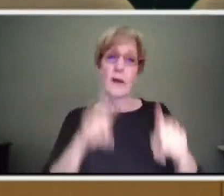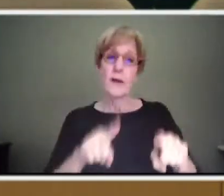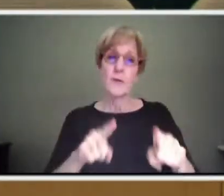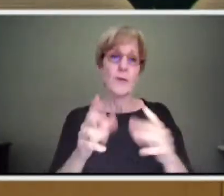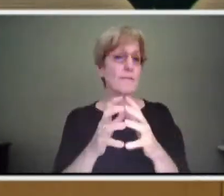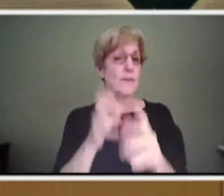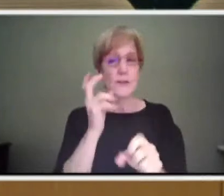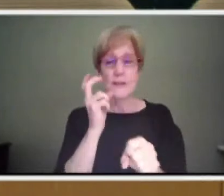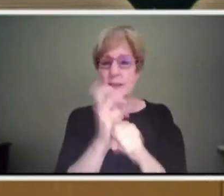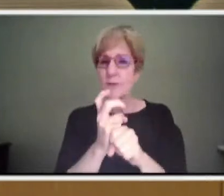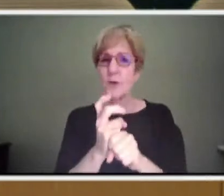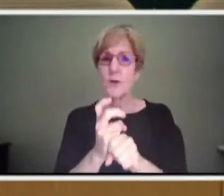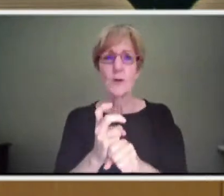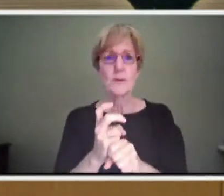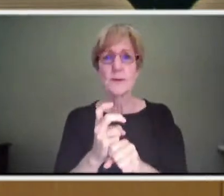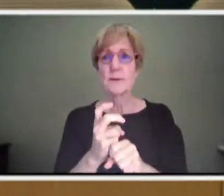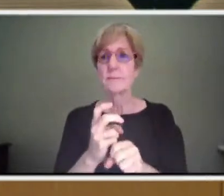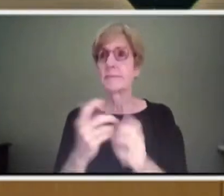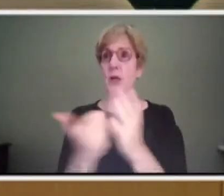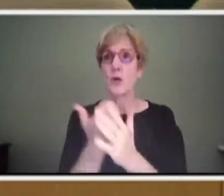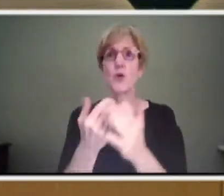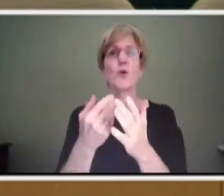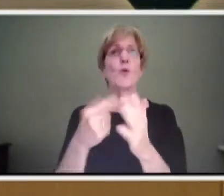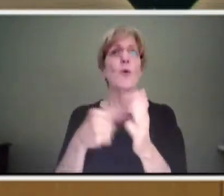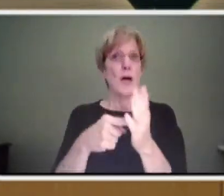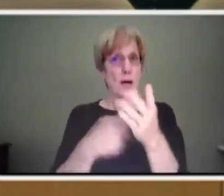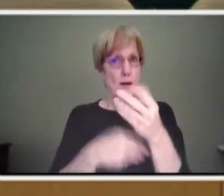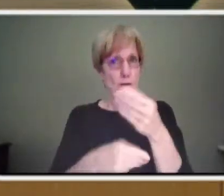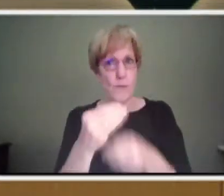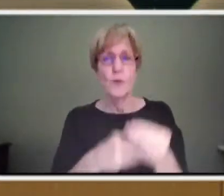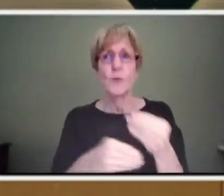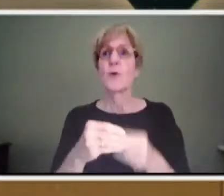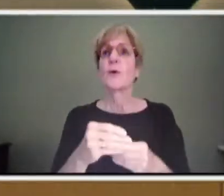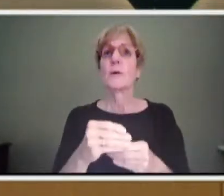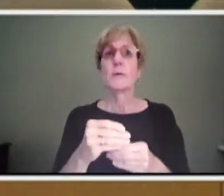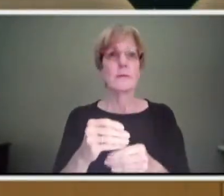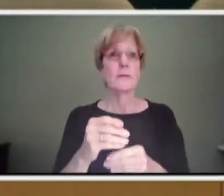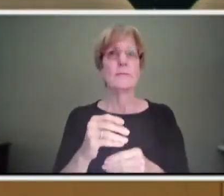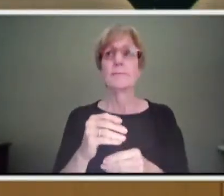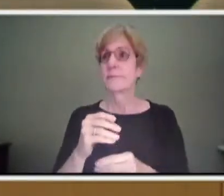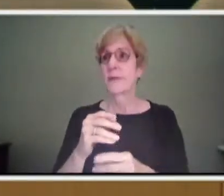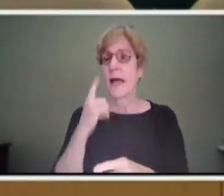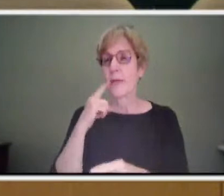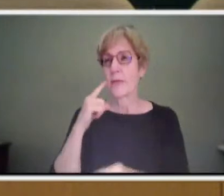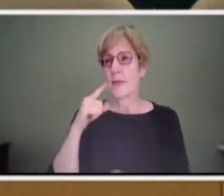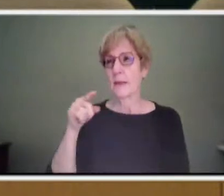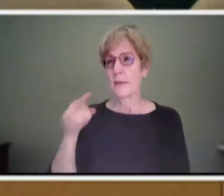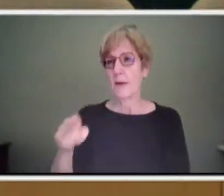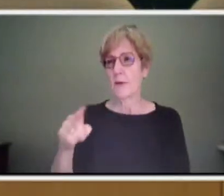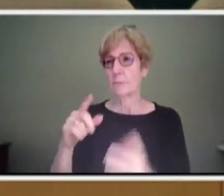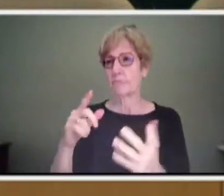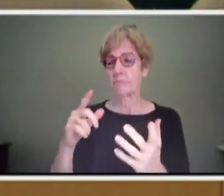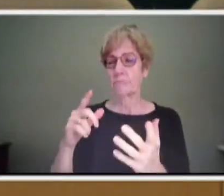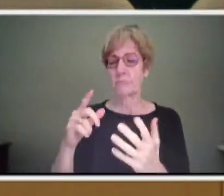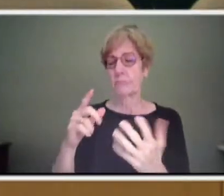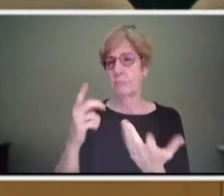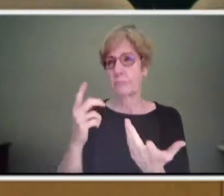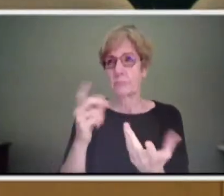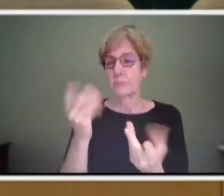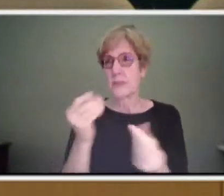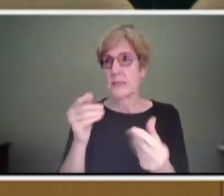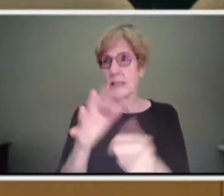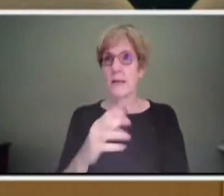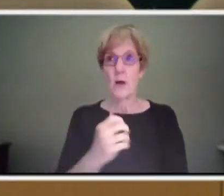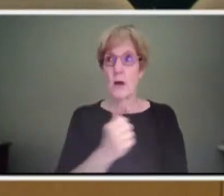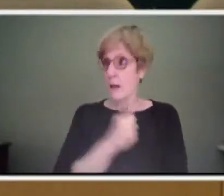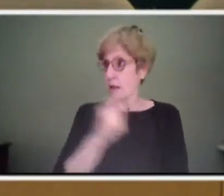difficult to bring new affordable units online. I think that property owner has probably a much lower basis in the land, and we'd certainly love for them to provide